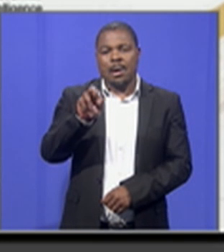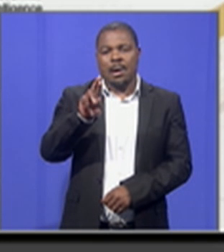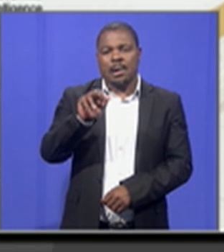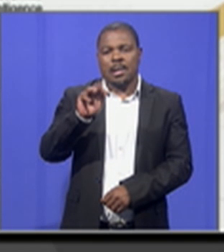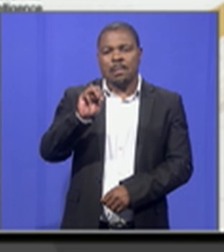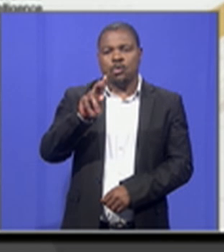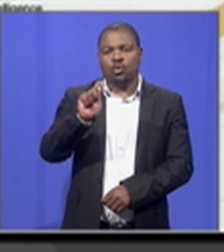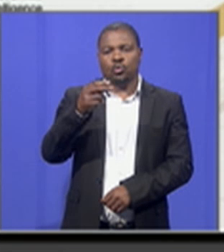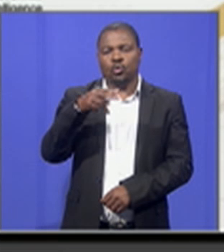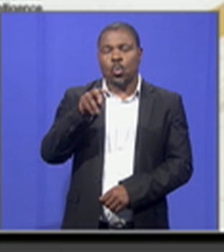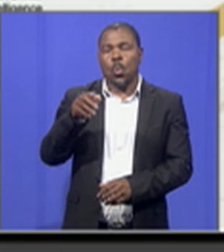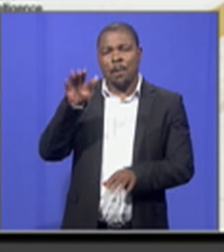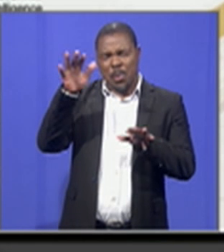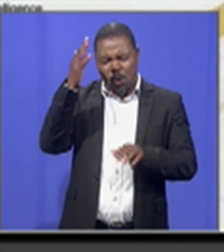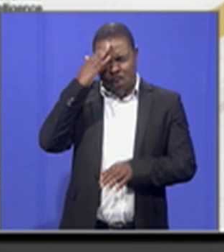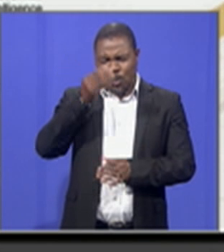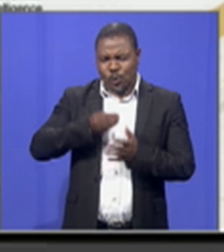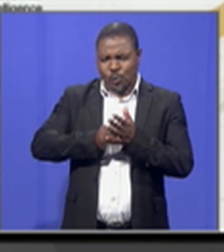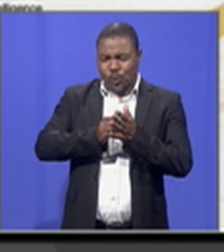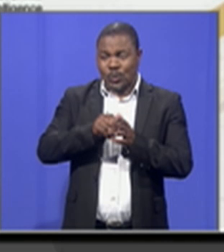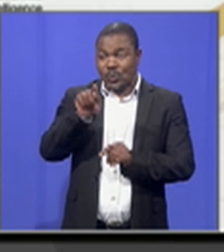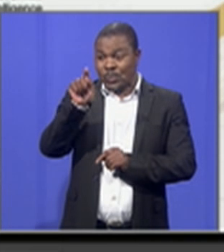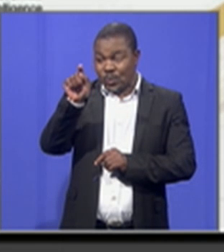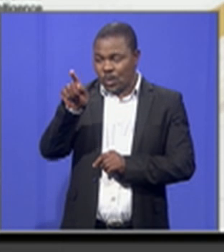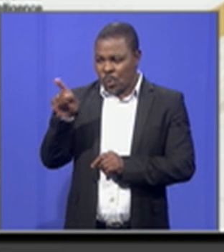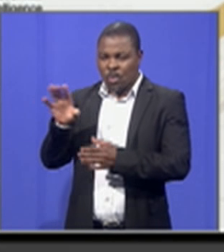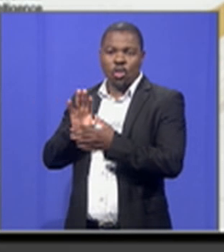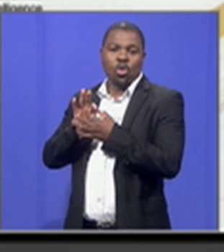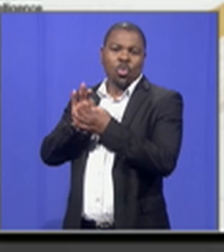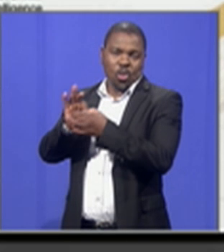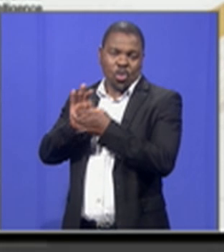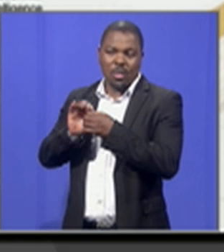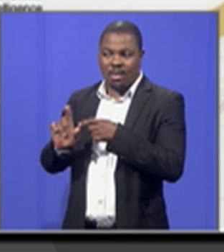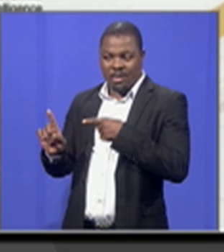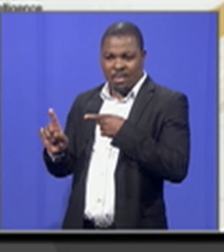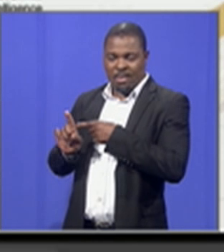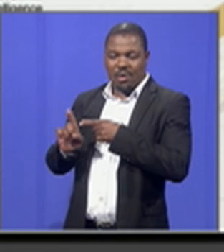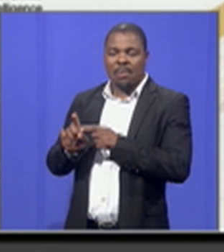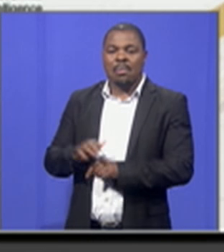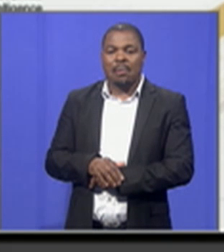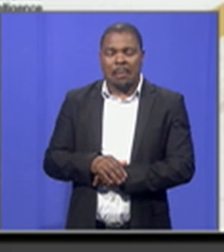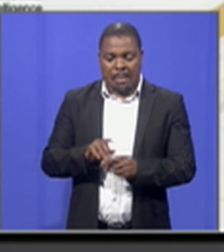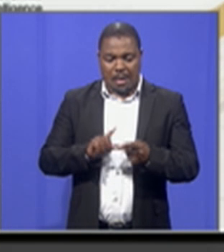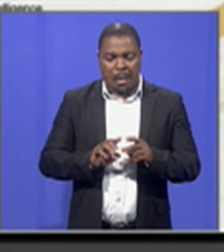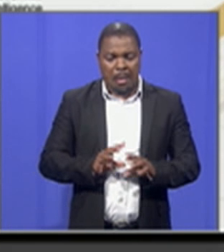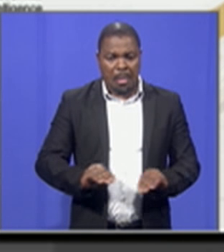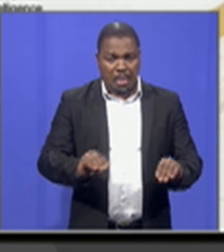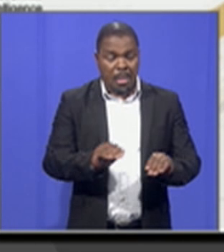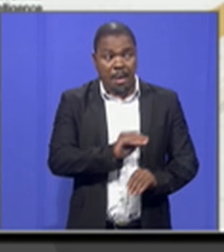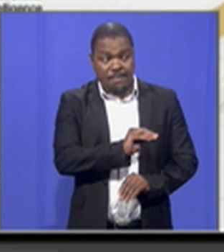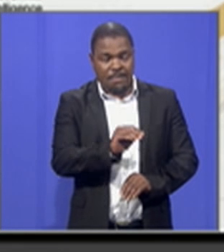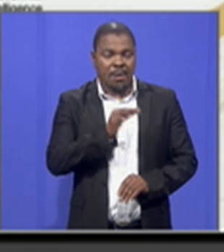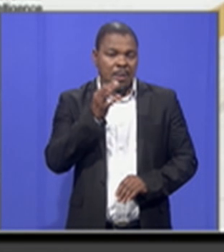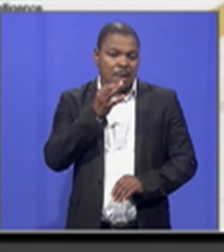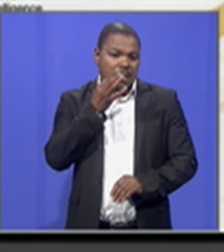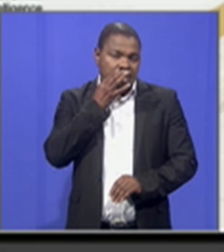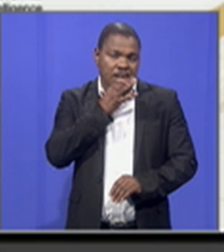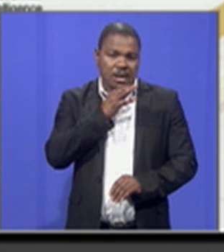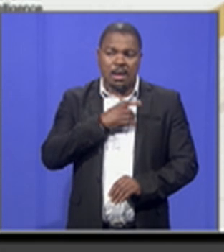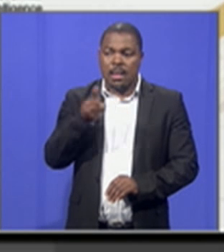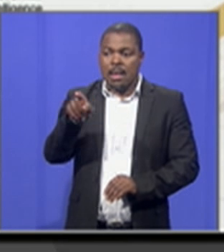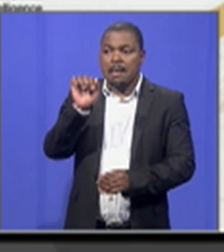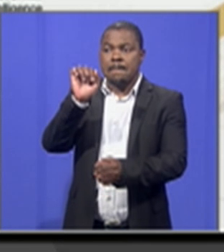criminal who he is alleged to have a close relationship with. There are in fact allegations that General Mkhwanazi has interfered in the arrest